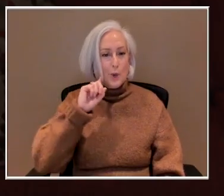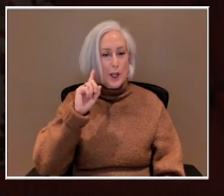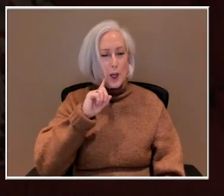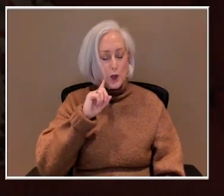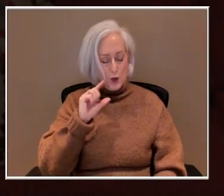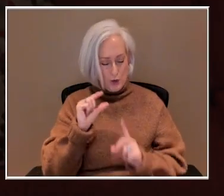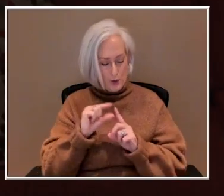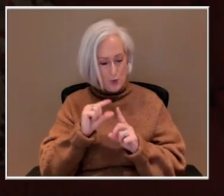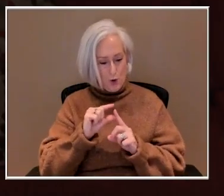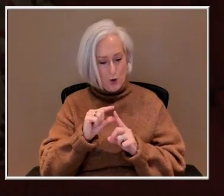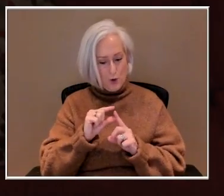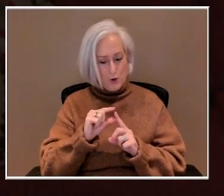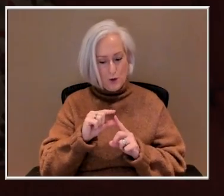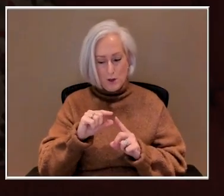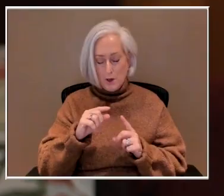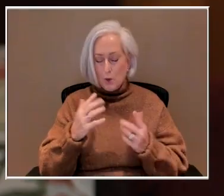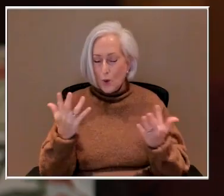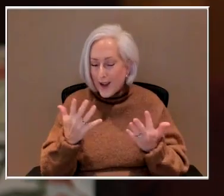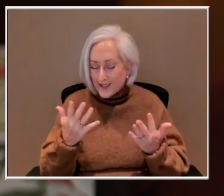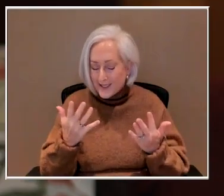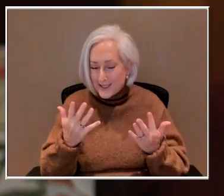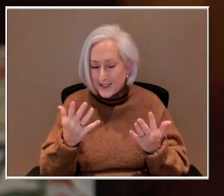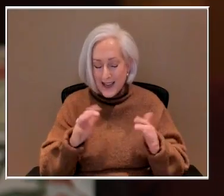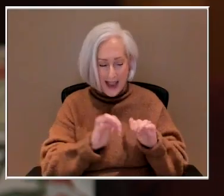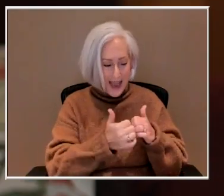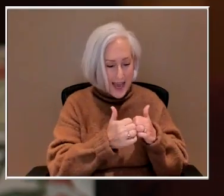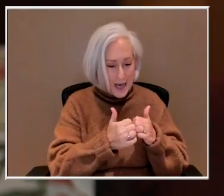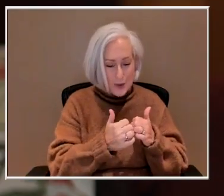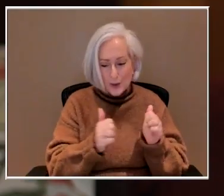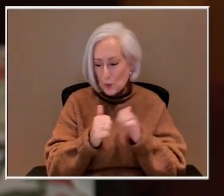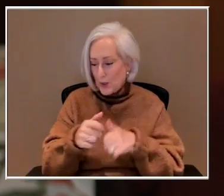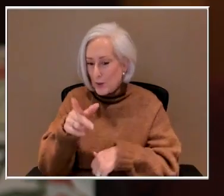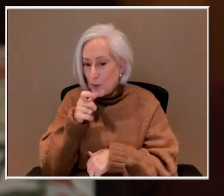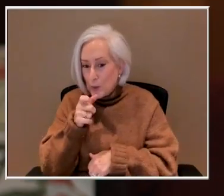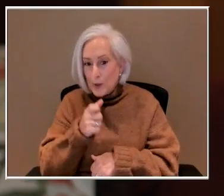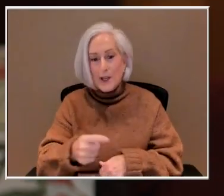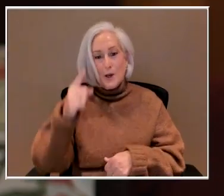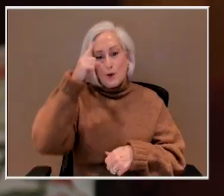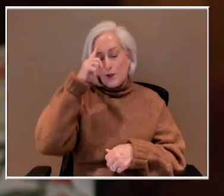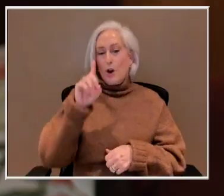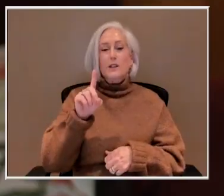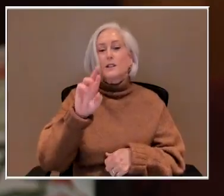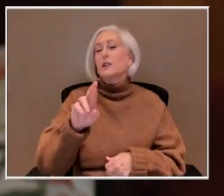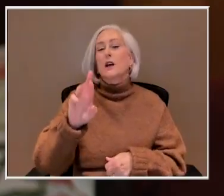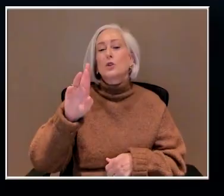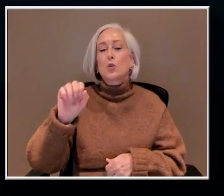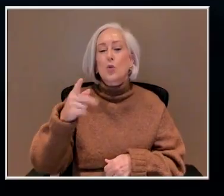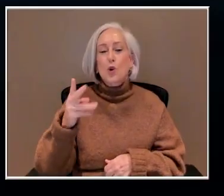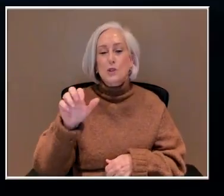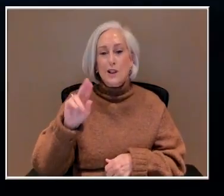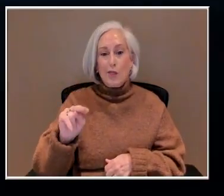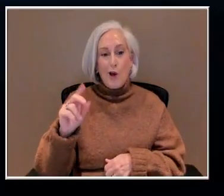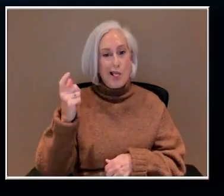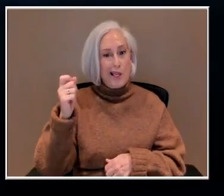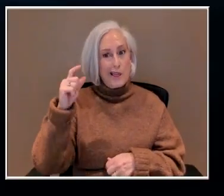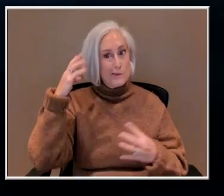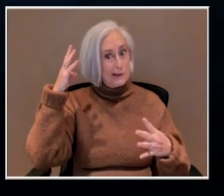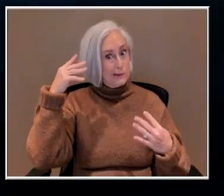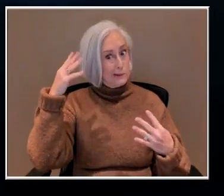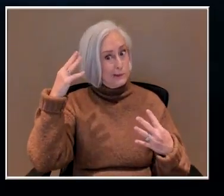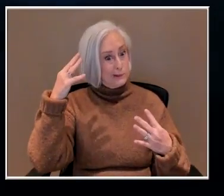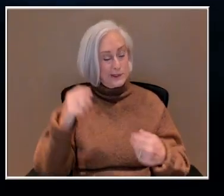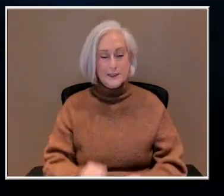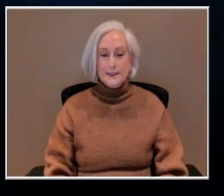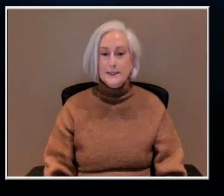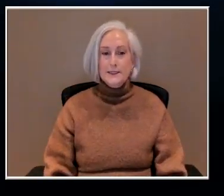do what, with who, with how, and all of that. We came home and thought Dr. Rosenthal was a little bit off his rocker. A